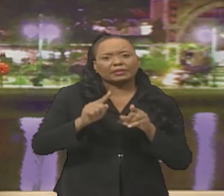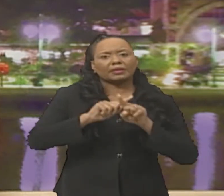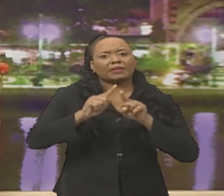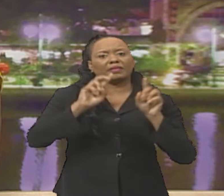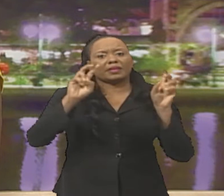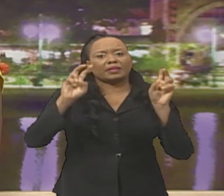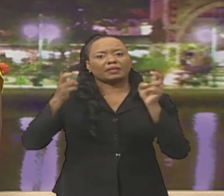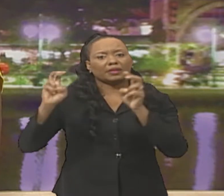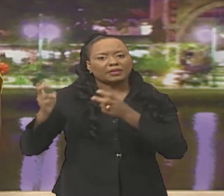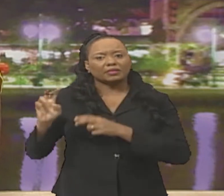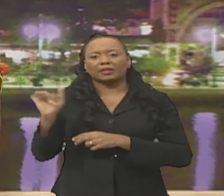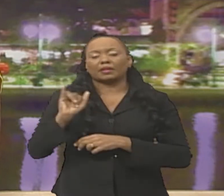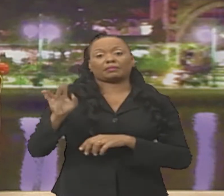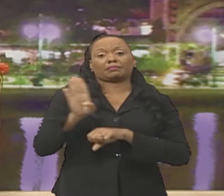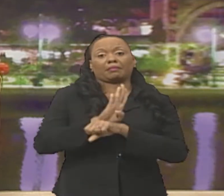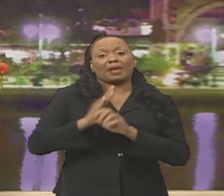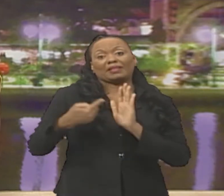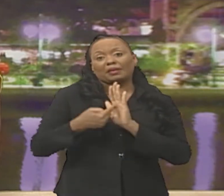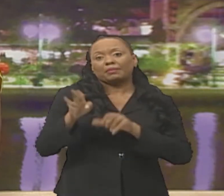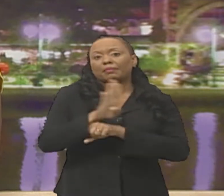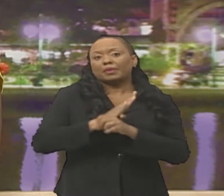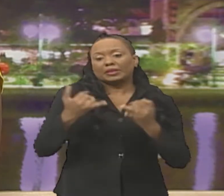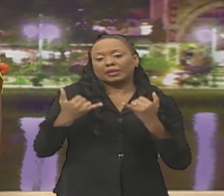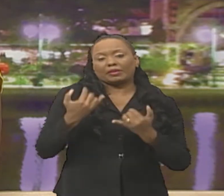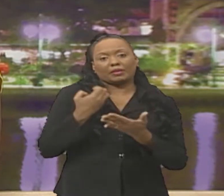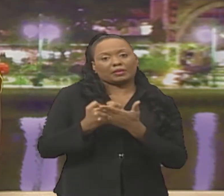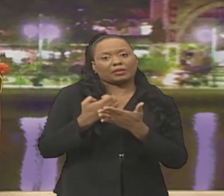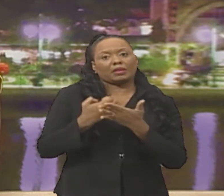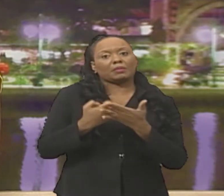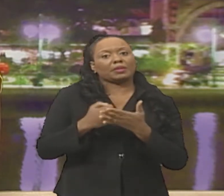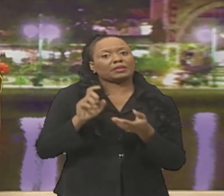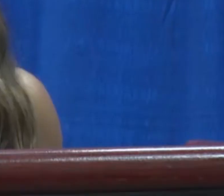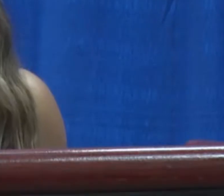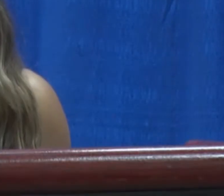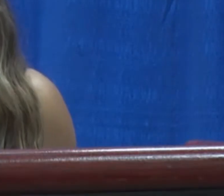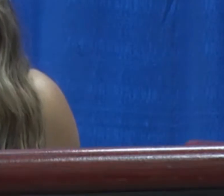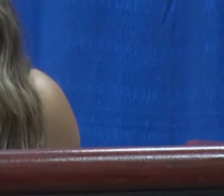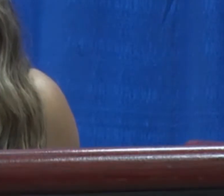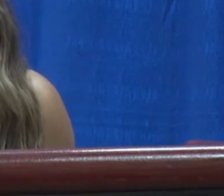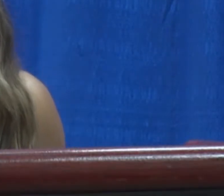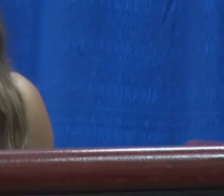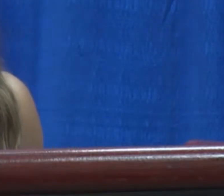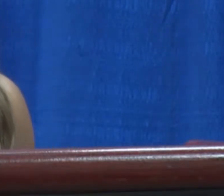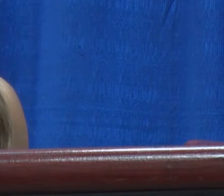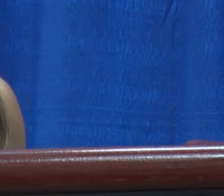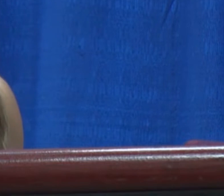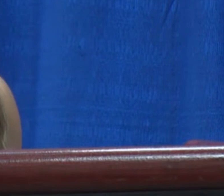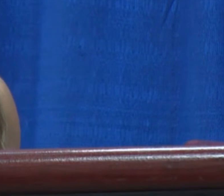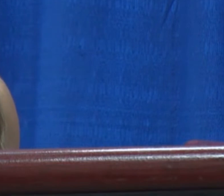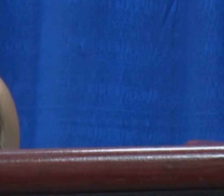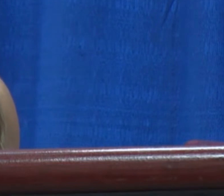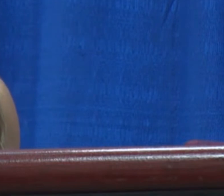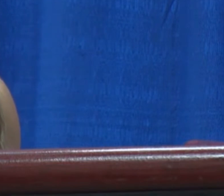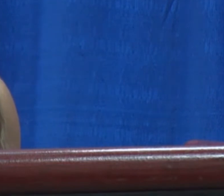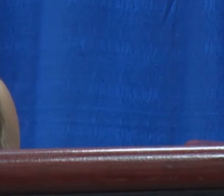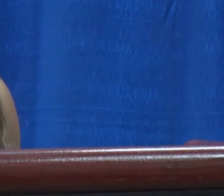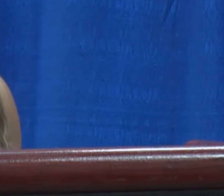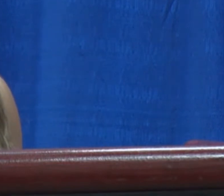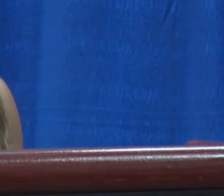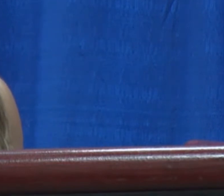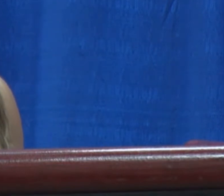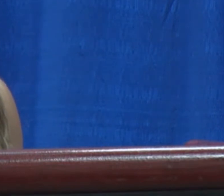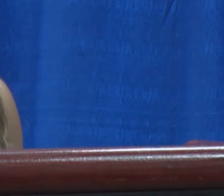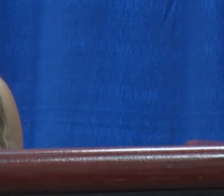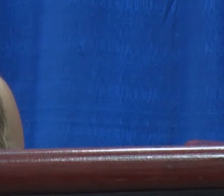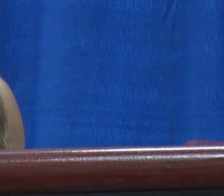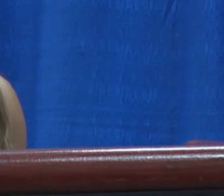including Barbados's current economic position. That is not just my opinion. There is significant evidence that shows that if you